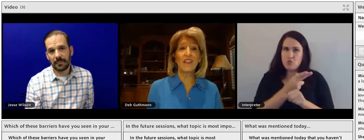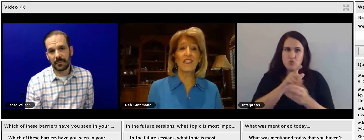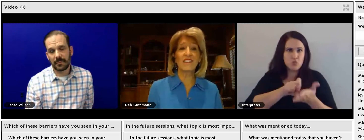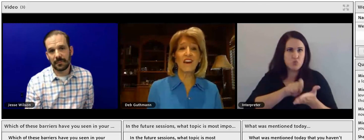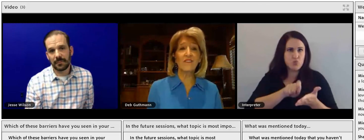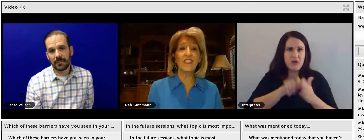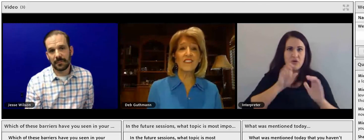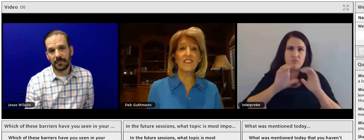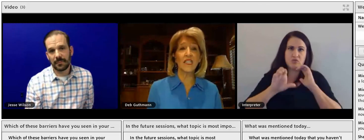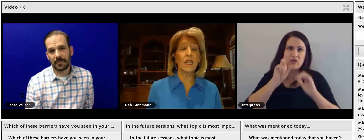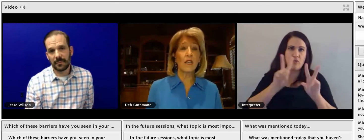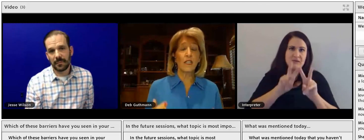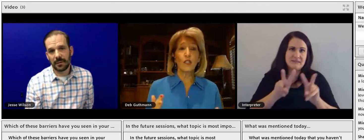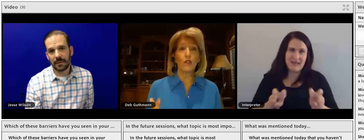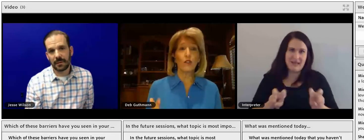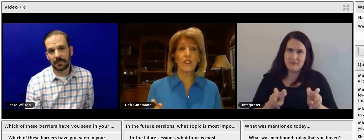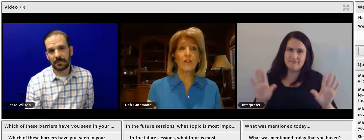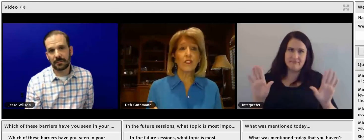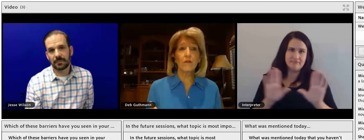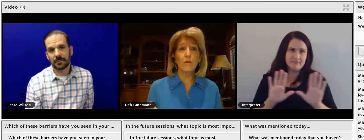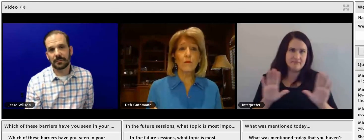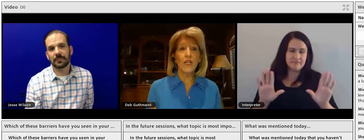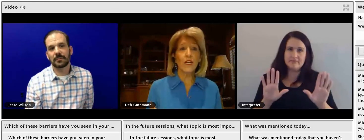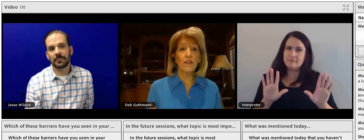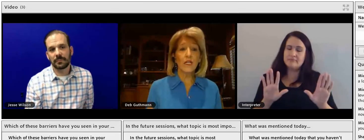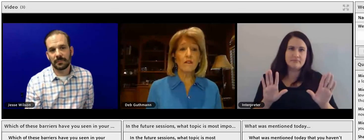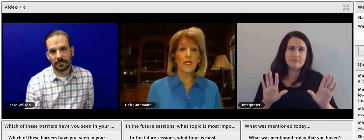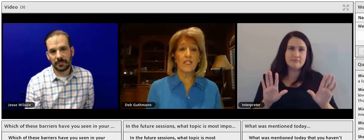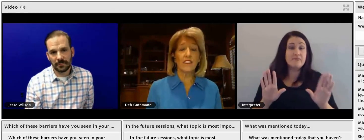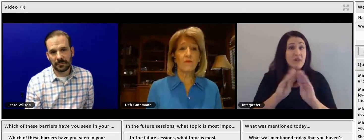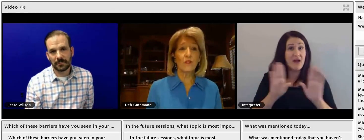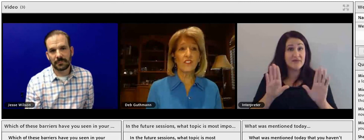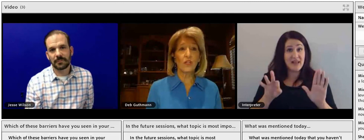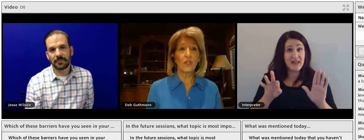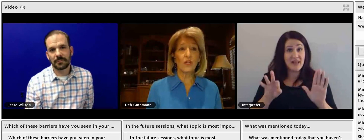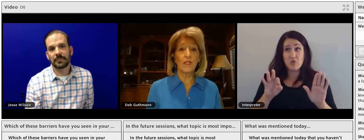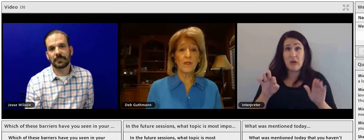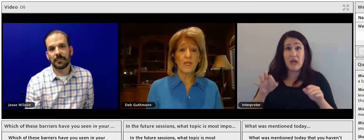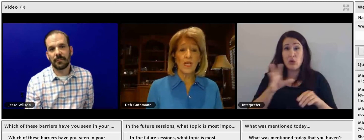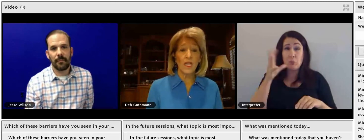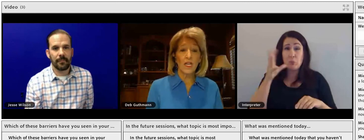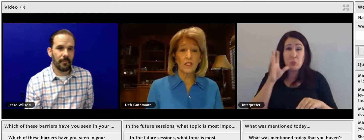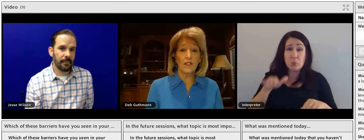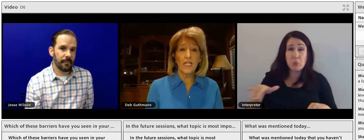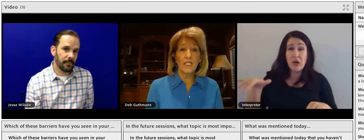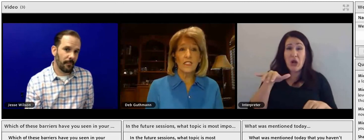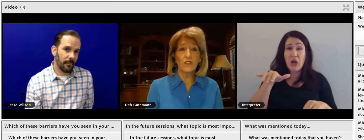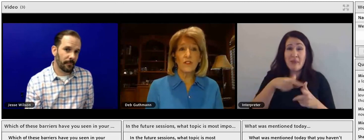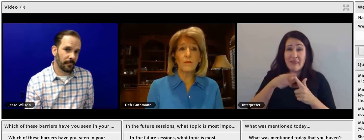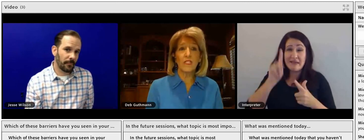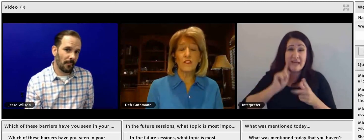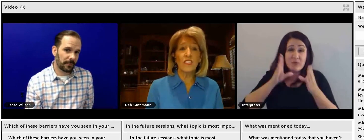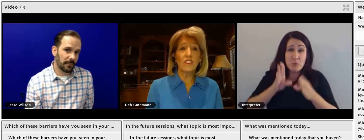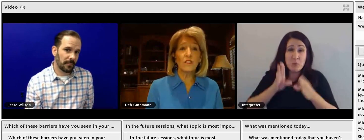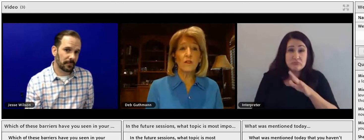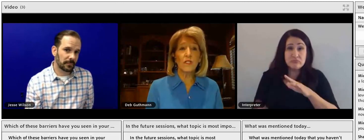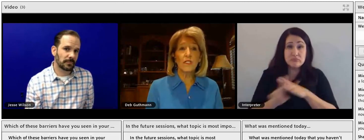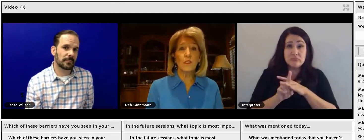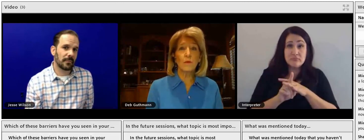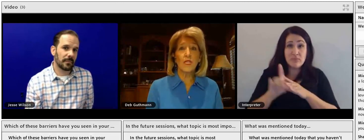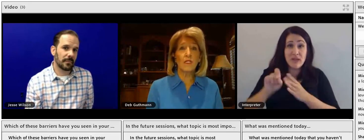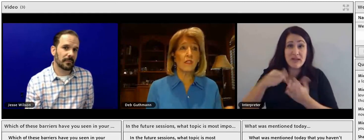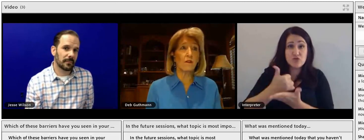assessments. Because obviously, if you're in a remote area and a deaf person shows up and they need